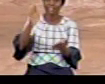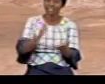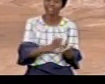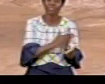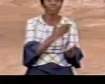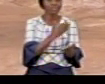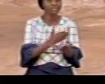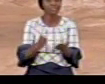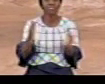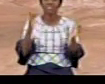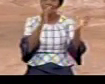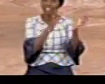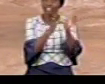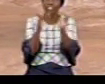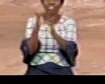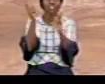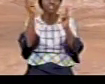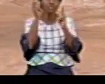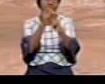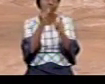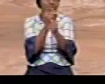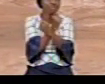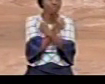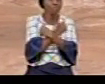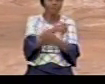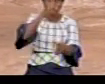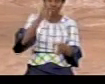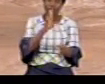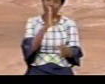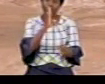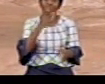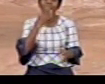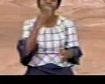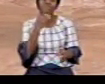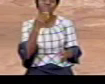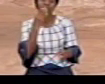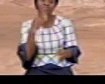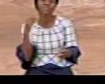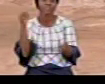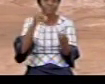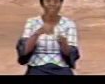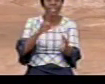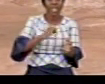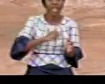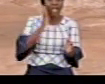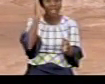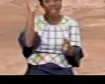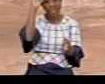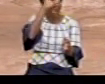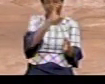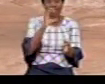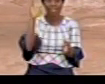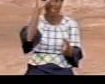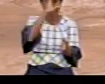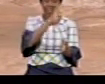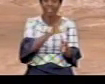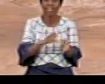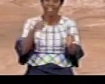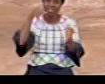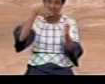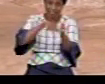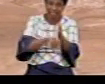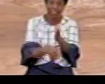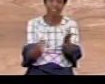yet. Deeper, Jesus' love must be sweeter. I will dig a little deeper,